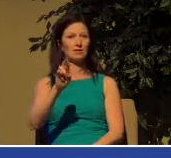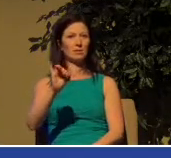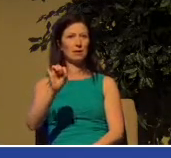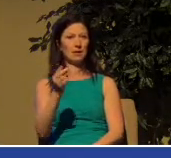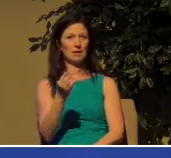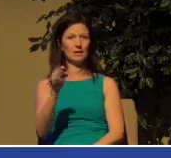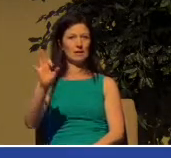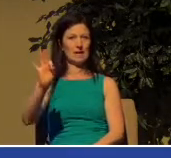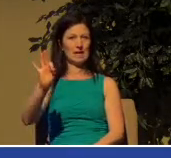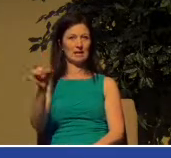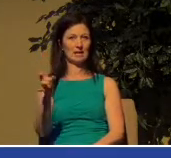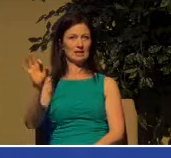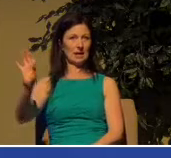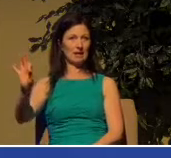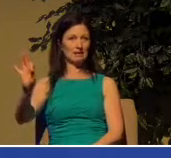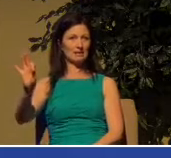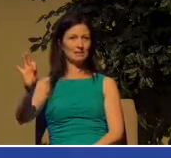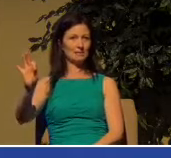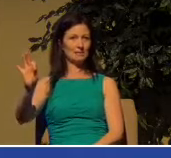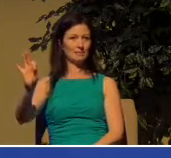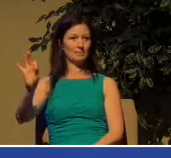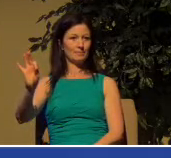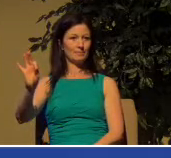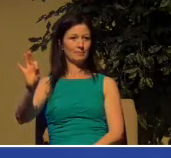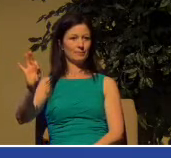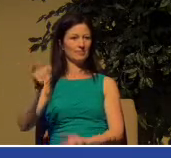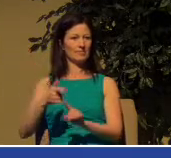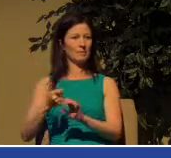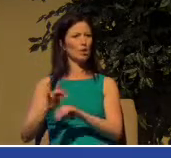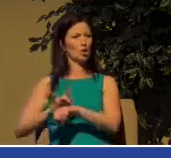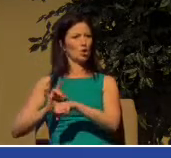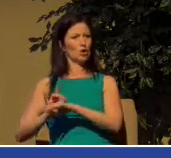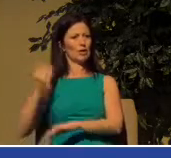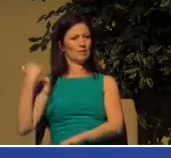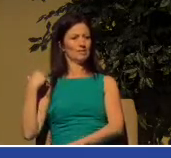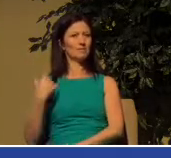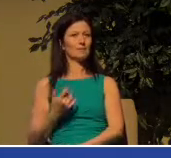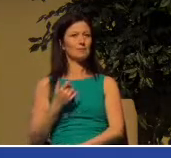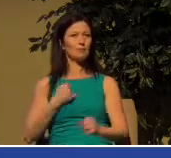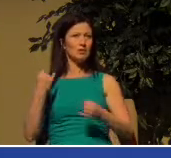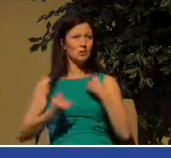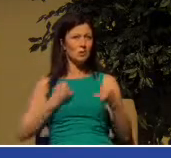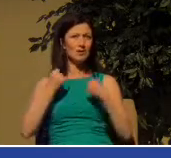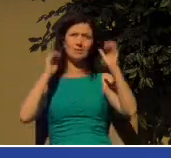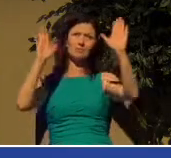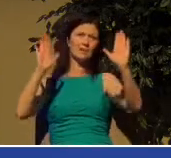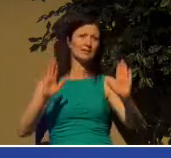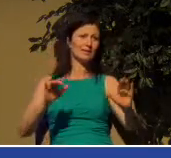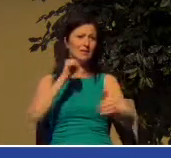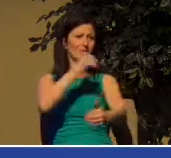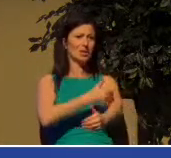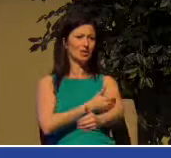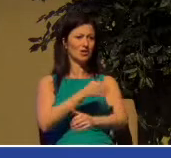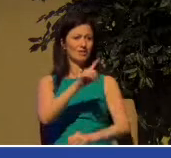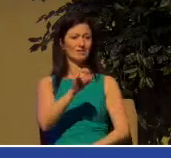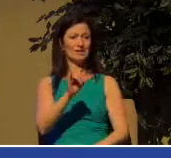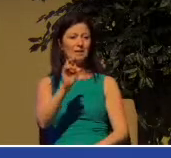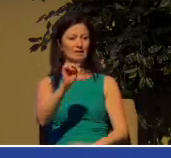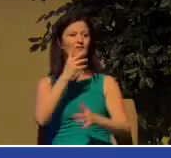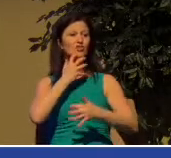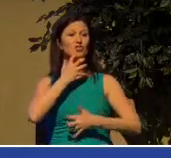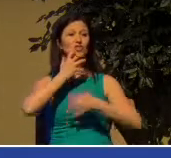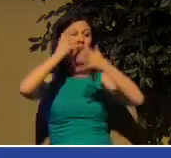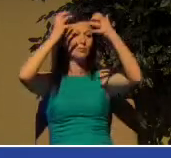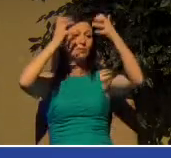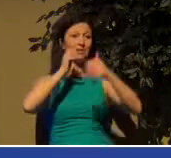Testament prophecy referred to earlier in this passage, rejoice greatly, O daughter of Zion. Shout, daughter of Jerusalem,